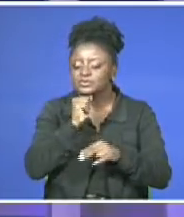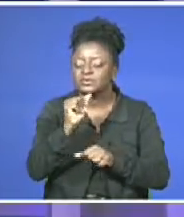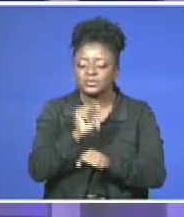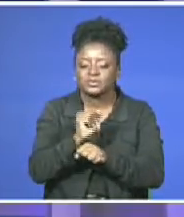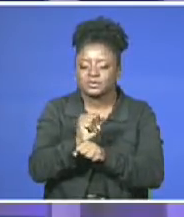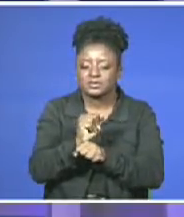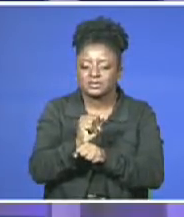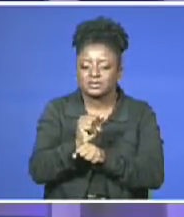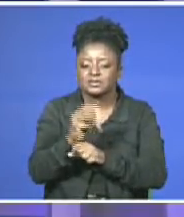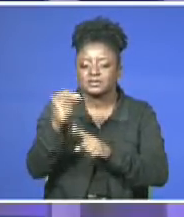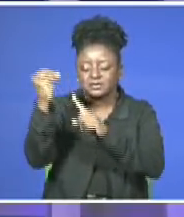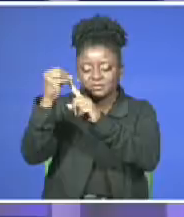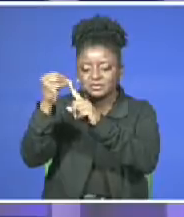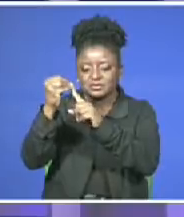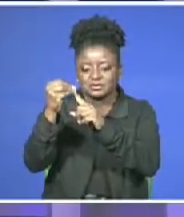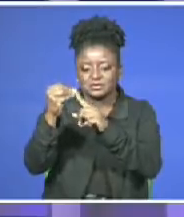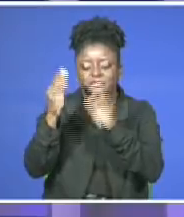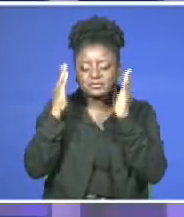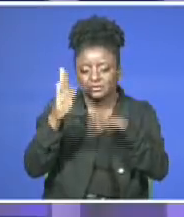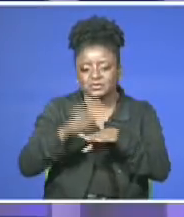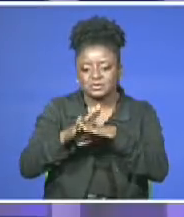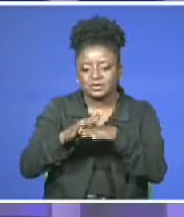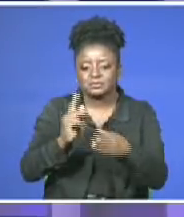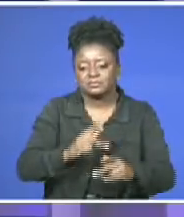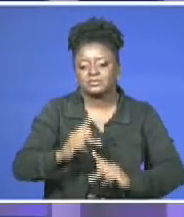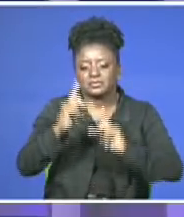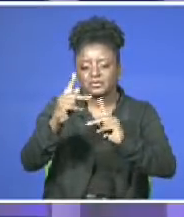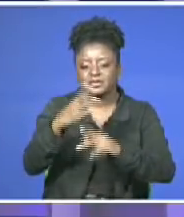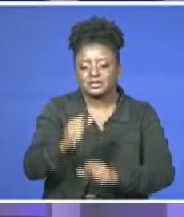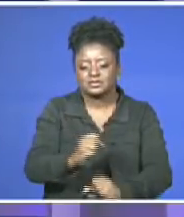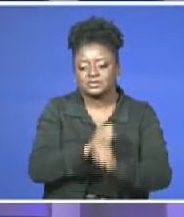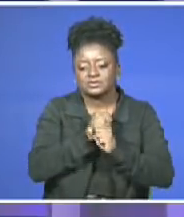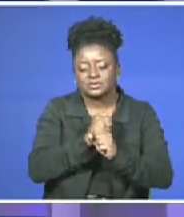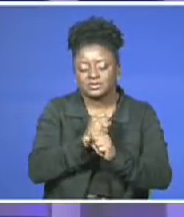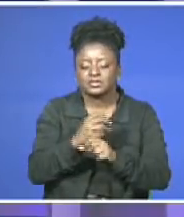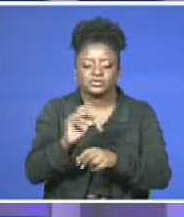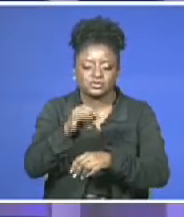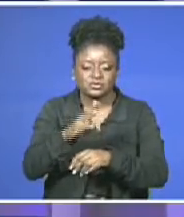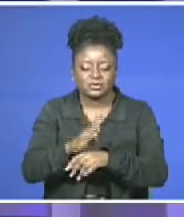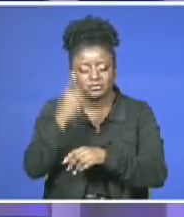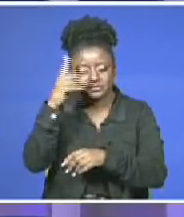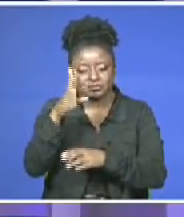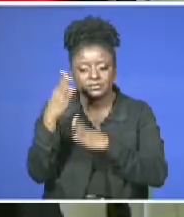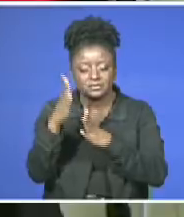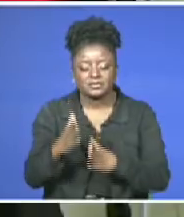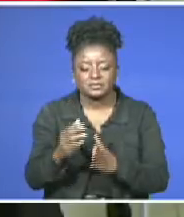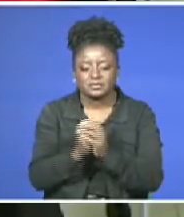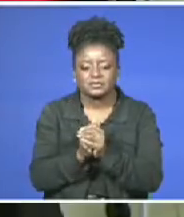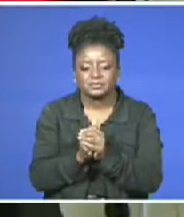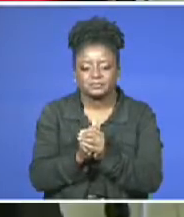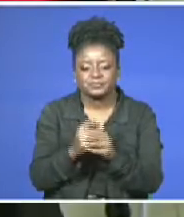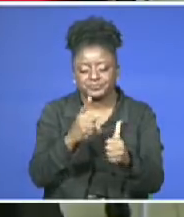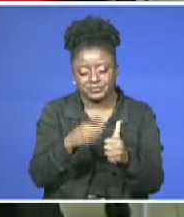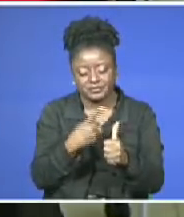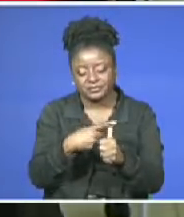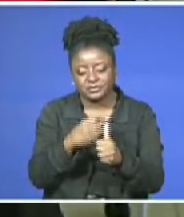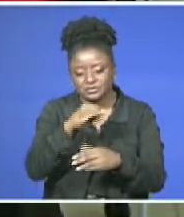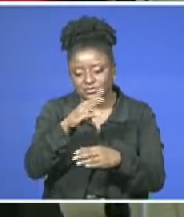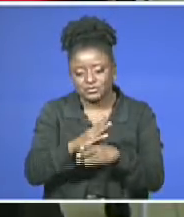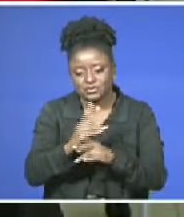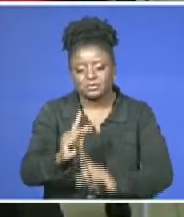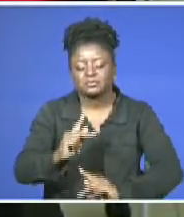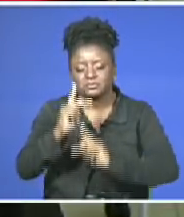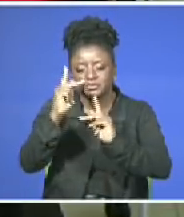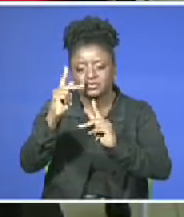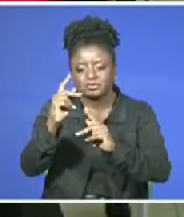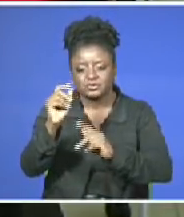geared towards promoting and securing jobs for Bahamians. Kala Palmer reports. The very first job promotional exercise